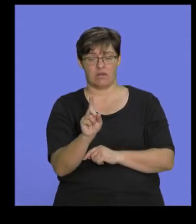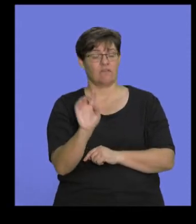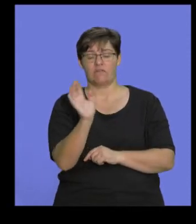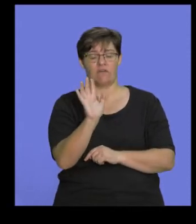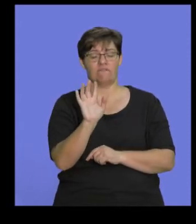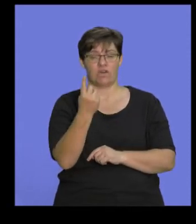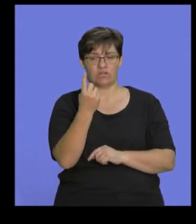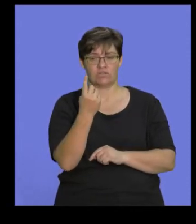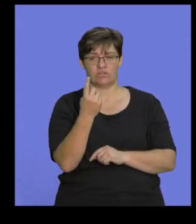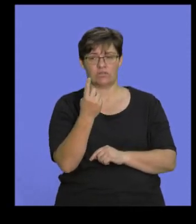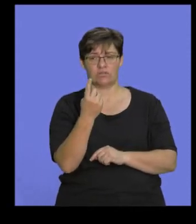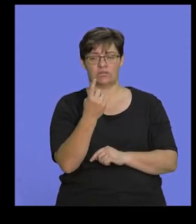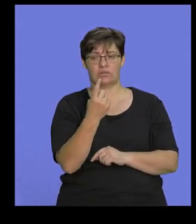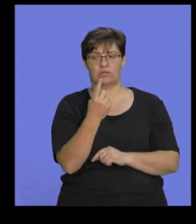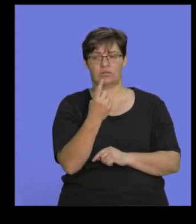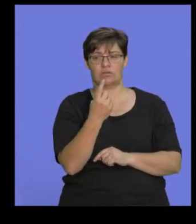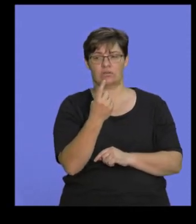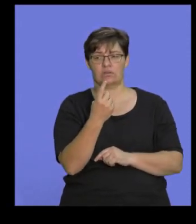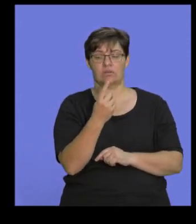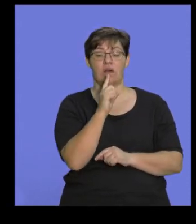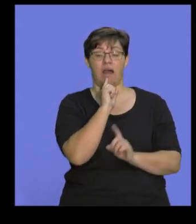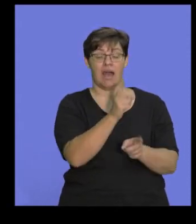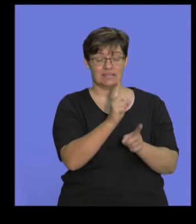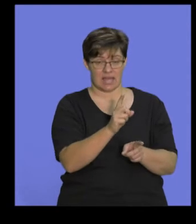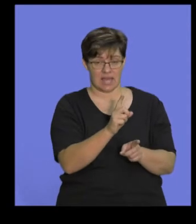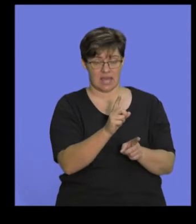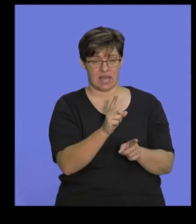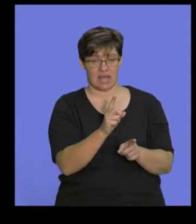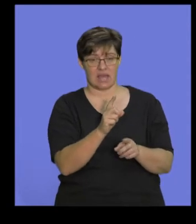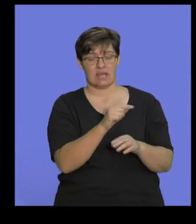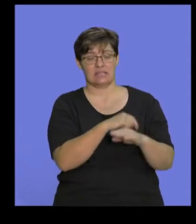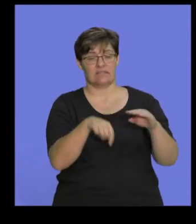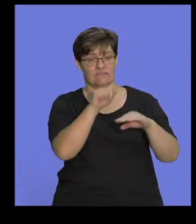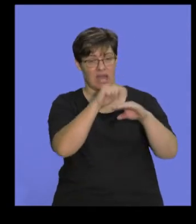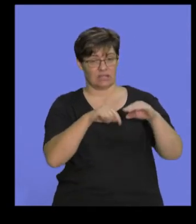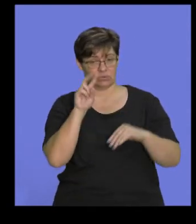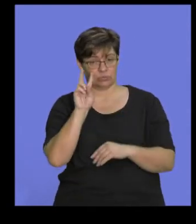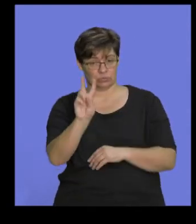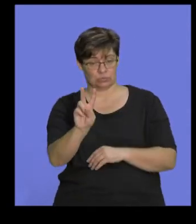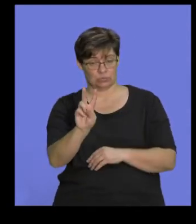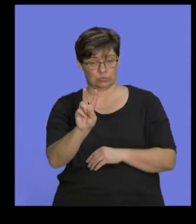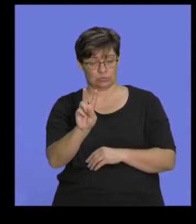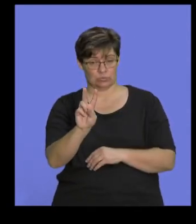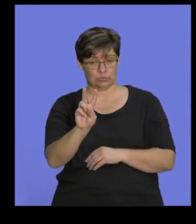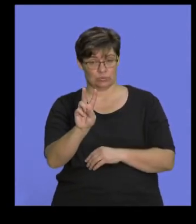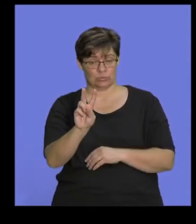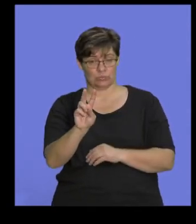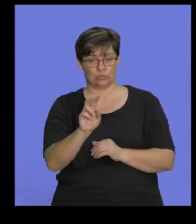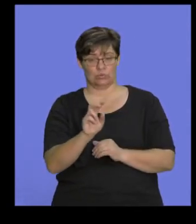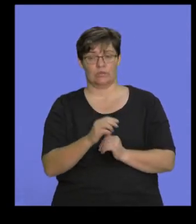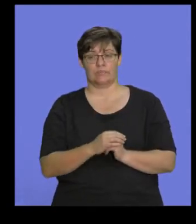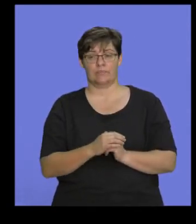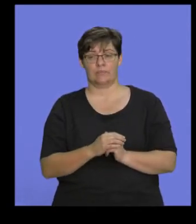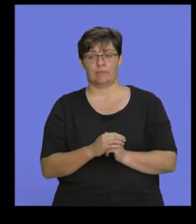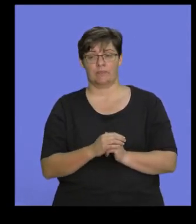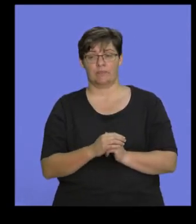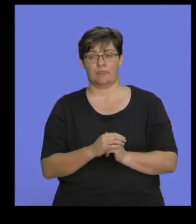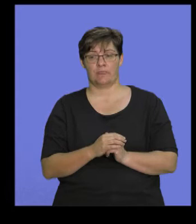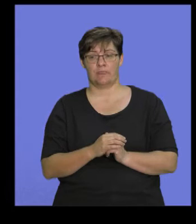we minus it from 1, so my answer, I divided this by 2, so I'm going to divide it by 2